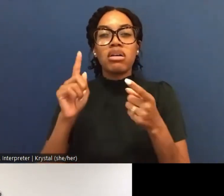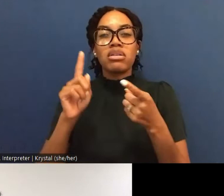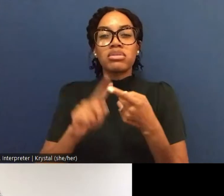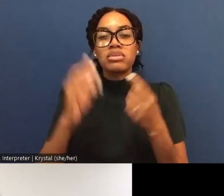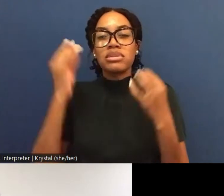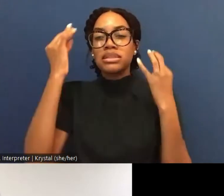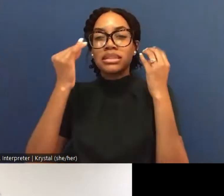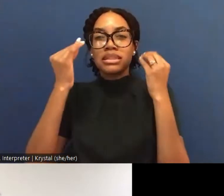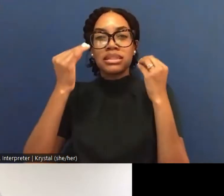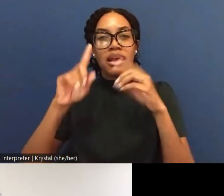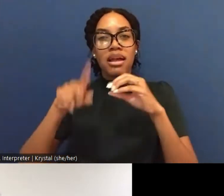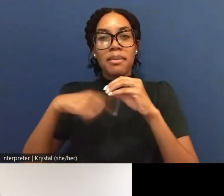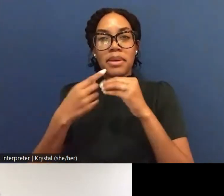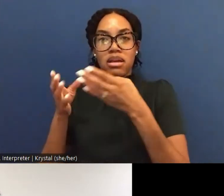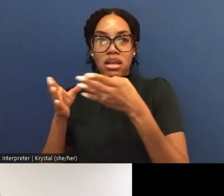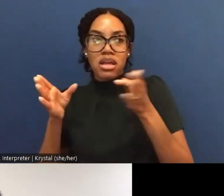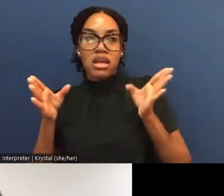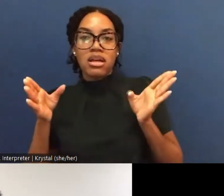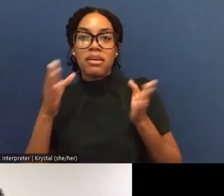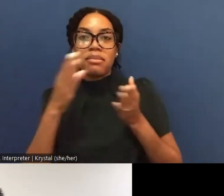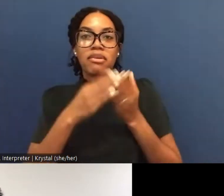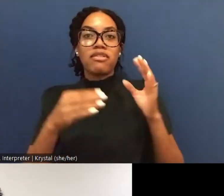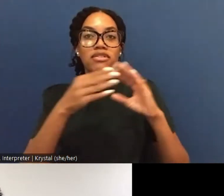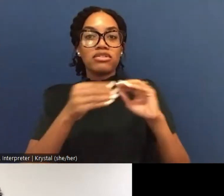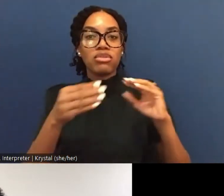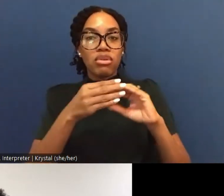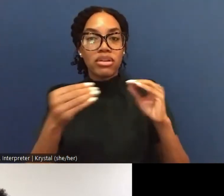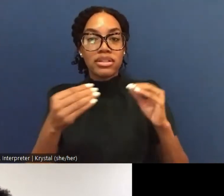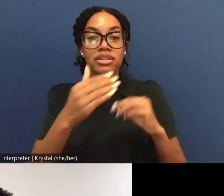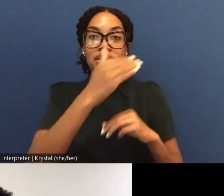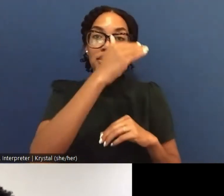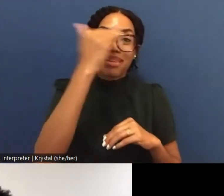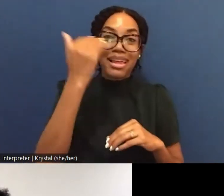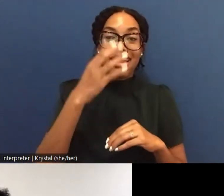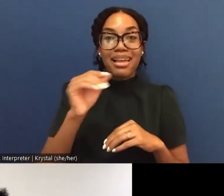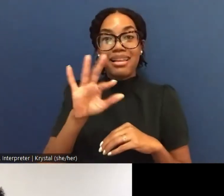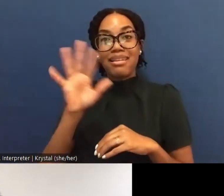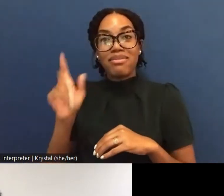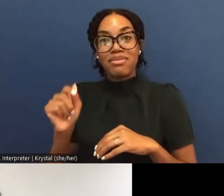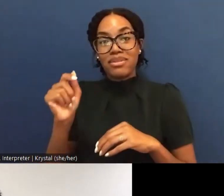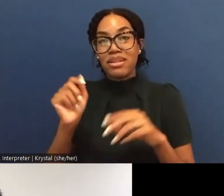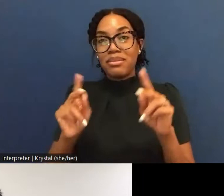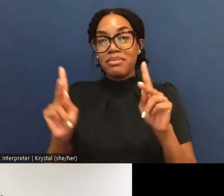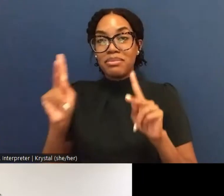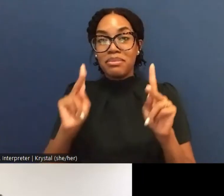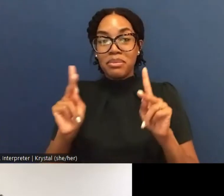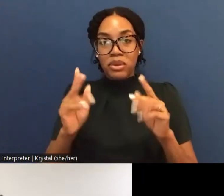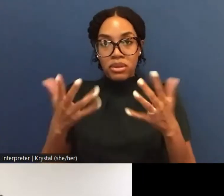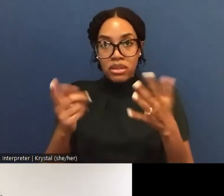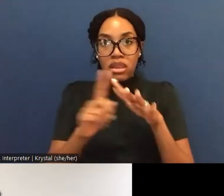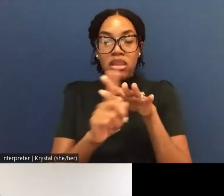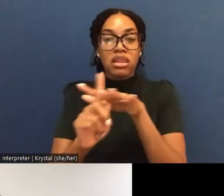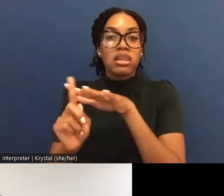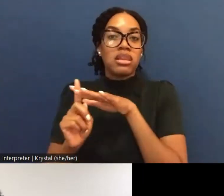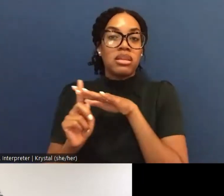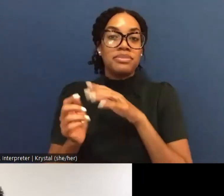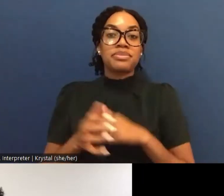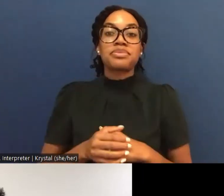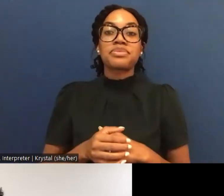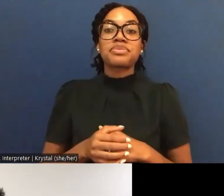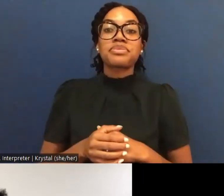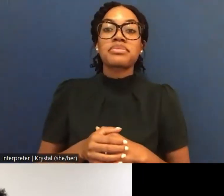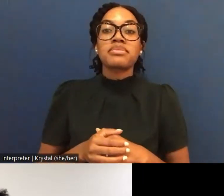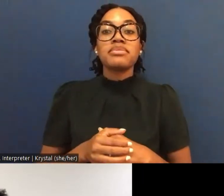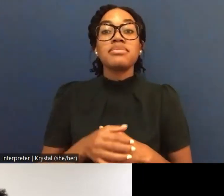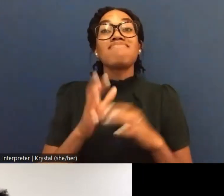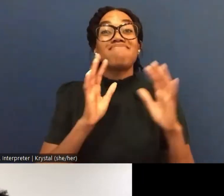resettlement, and then kind of putting us in the idea that if we have slavery here, then we also have a Reconstruction project when